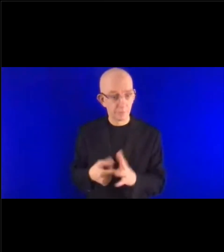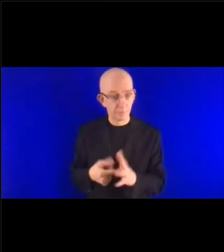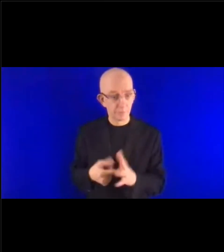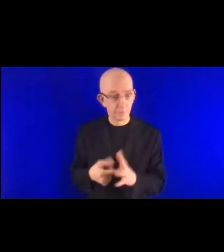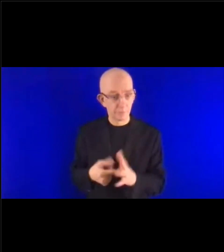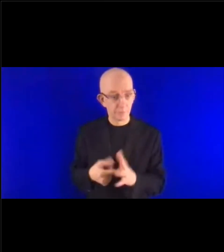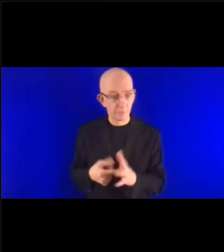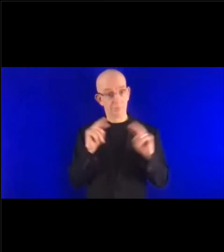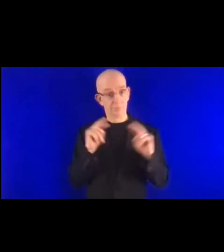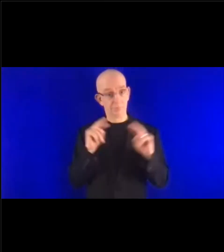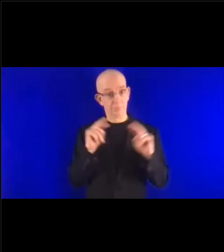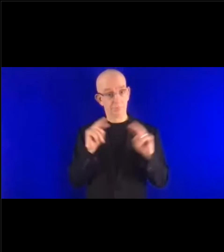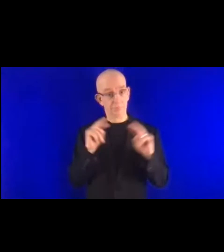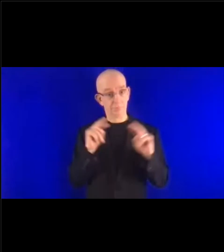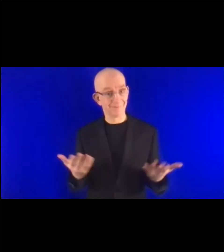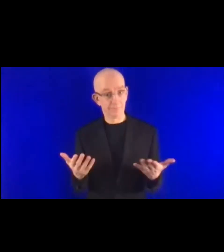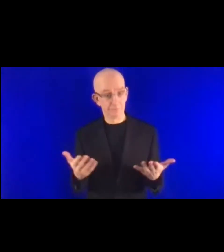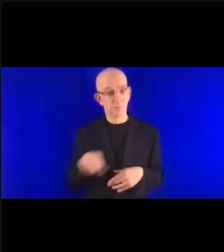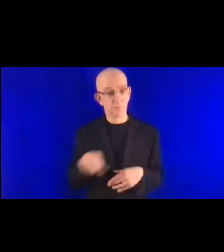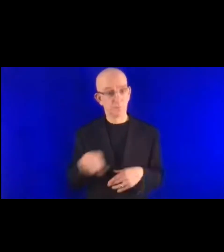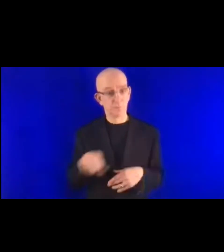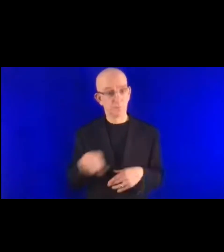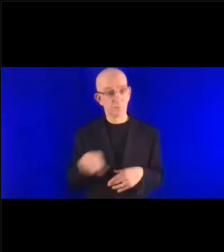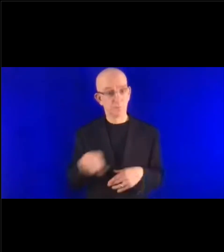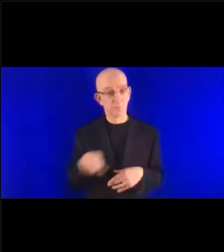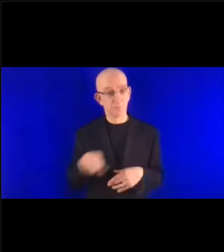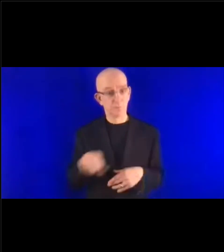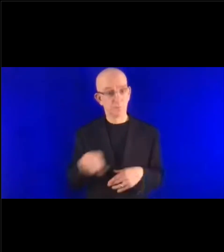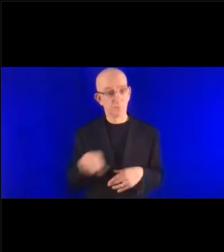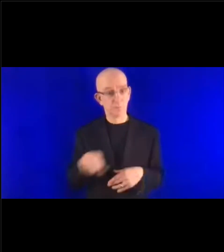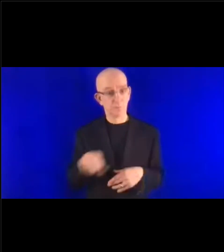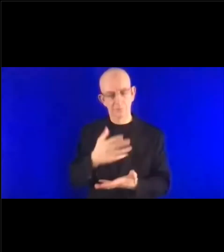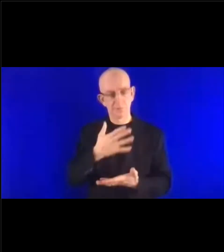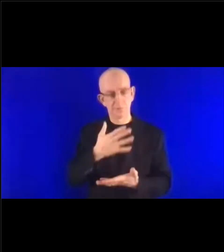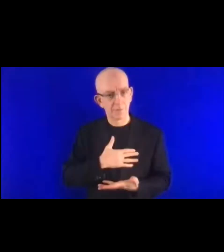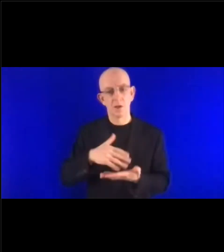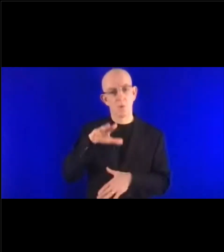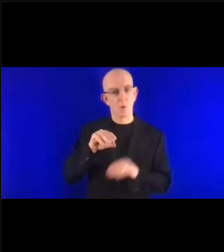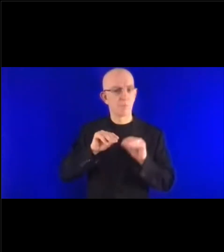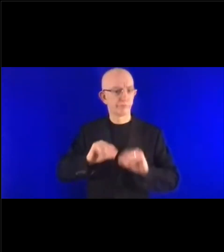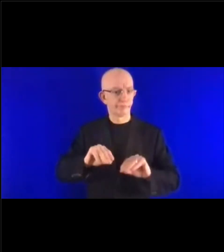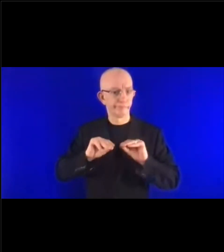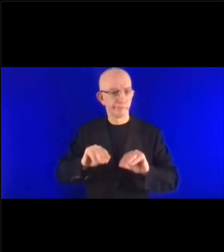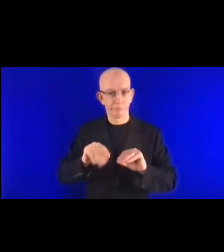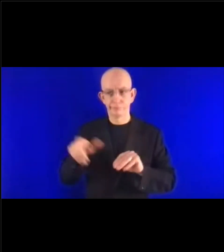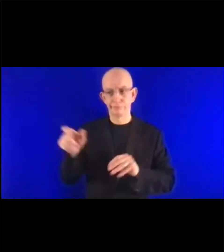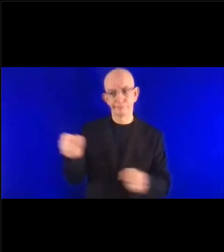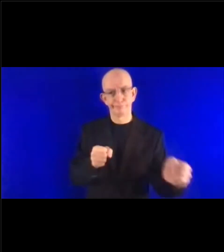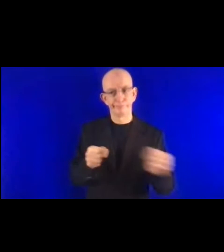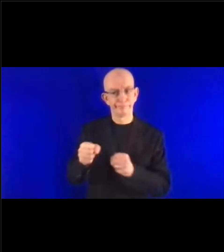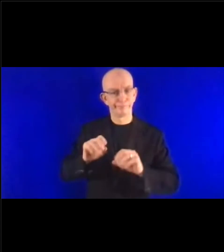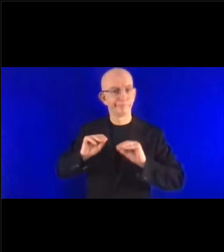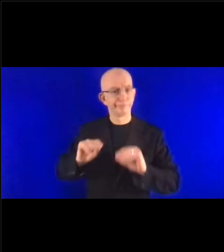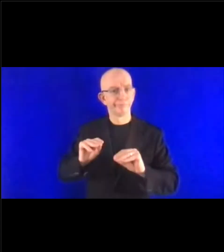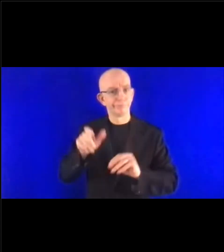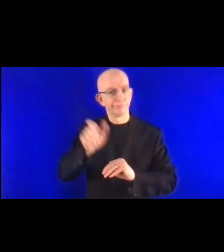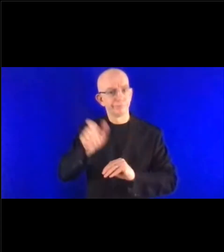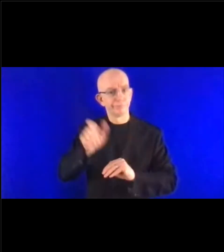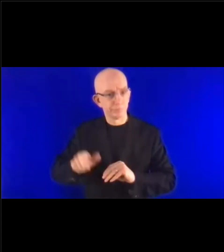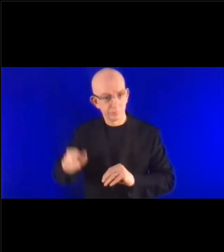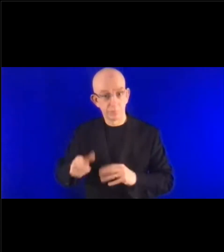rehabilitation workforce because once we have rehabilitation workforce and we will create